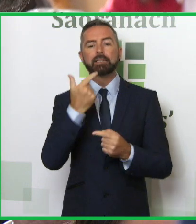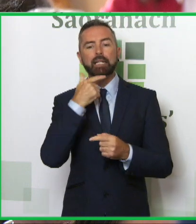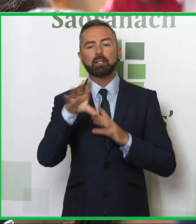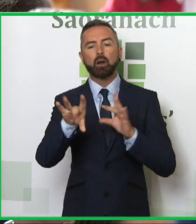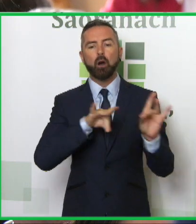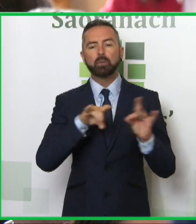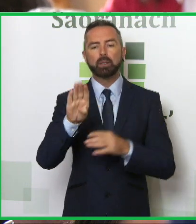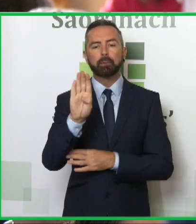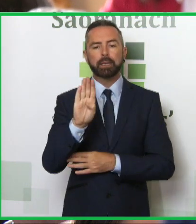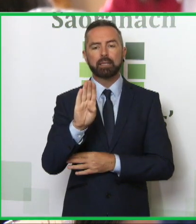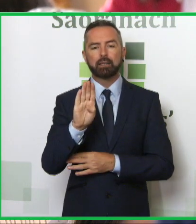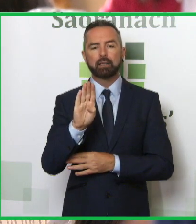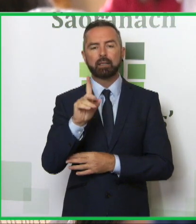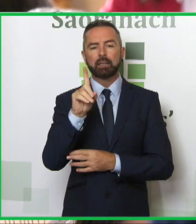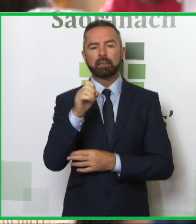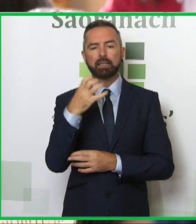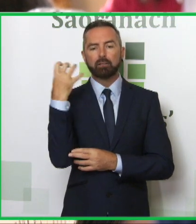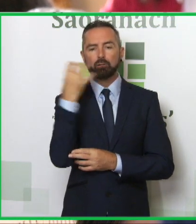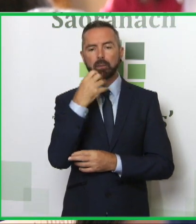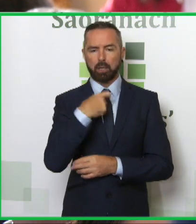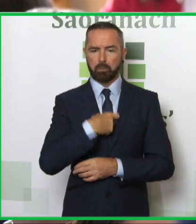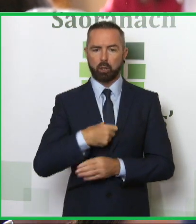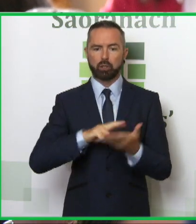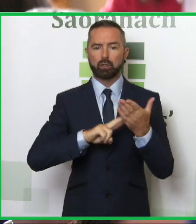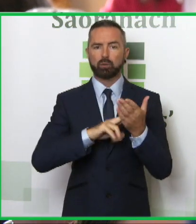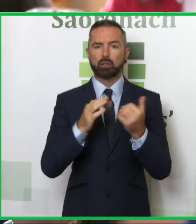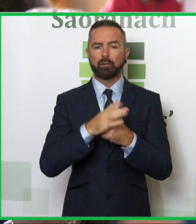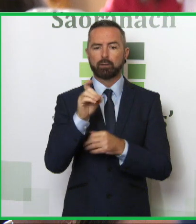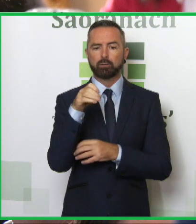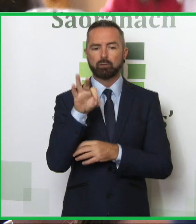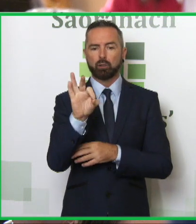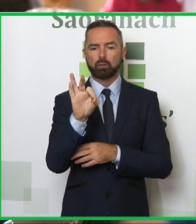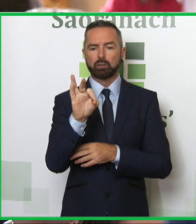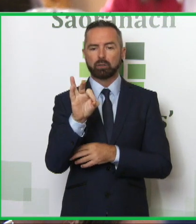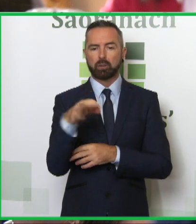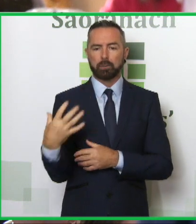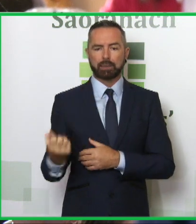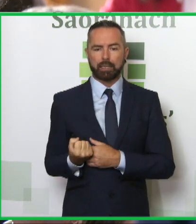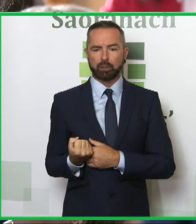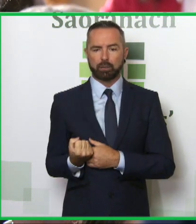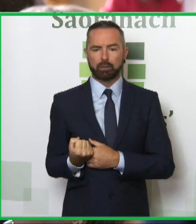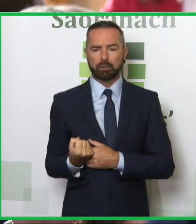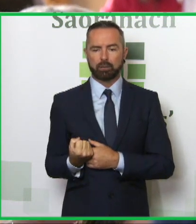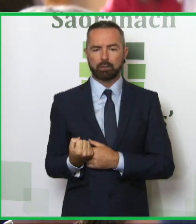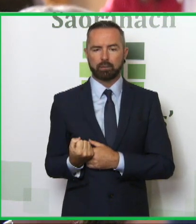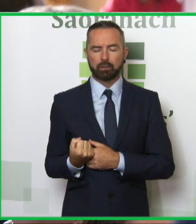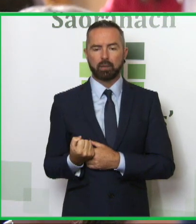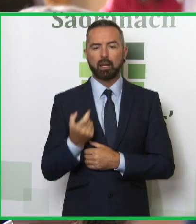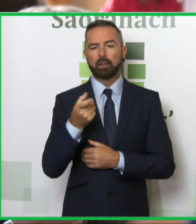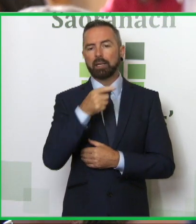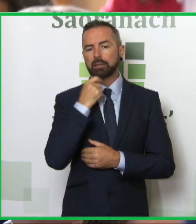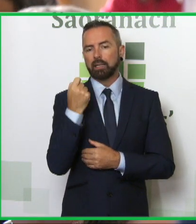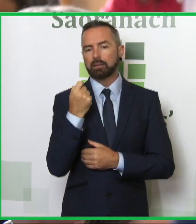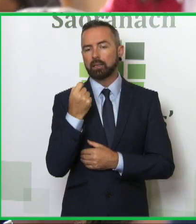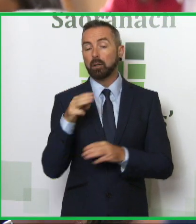D as decriminalize personal use of drug possession. And then it says